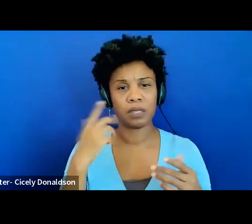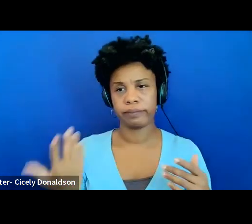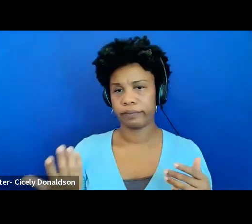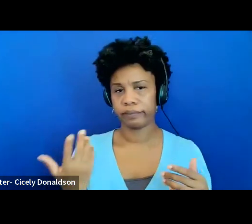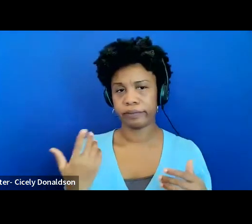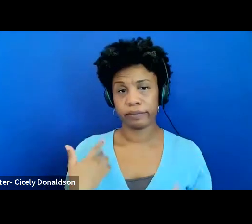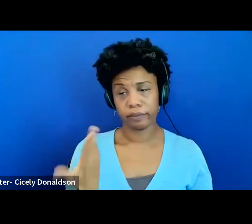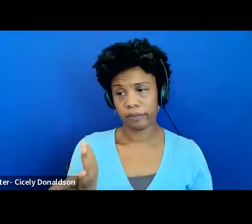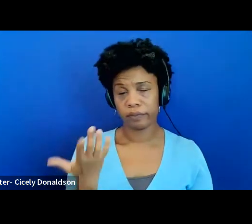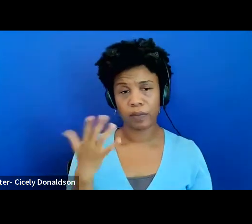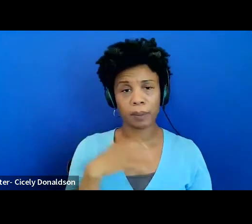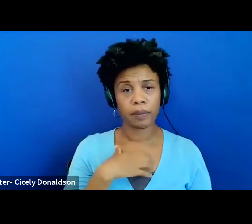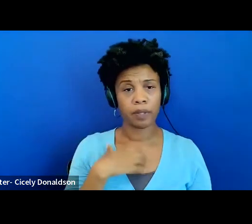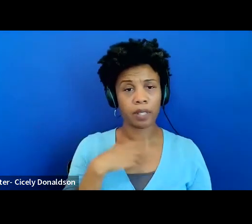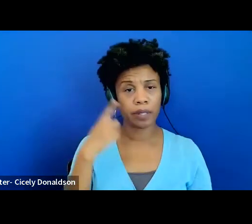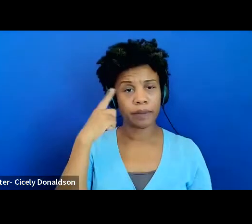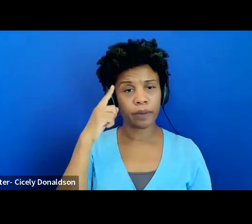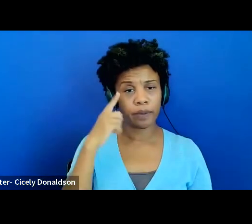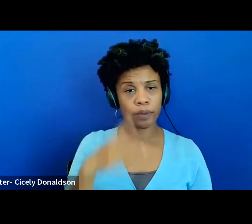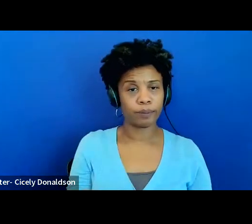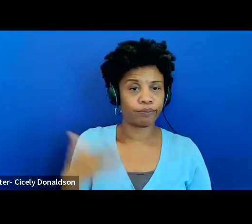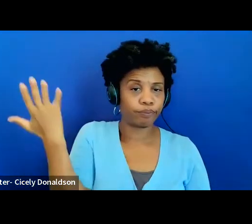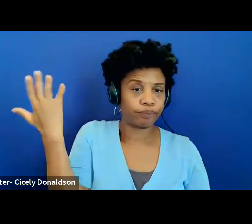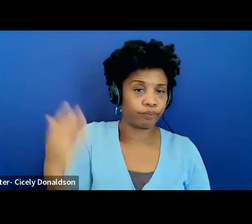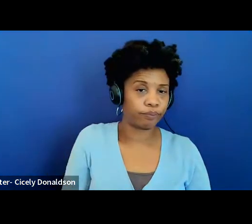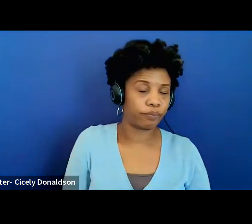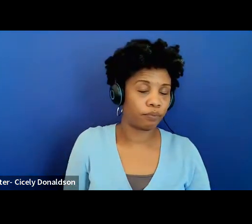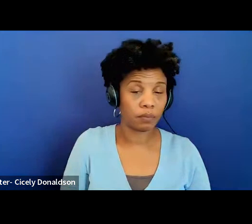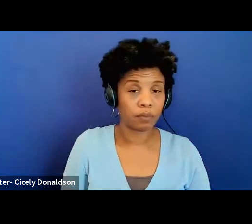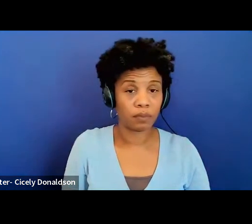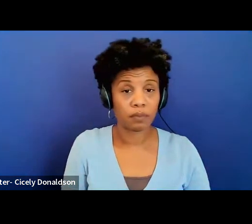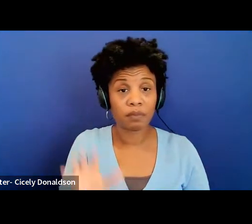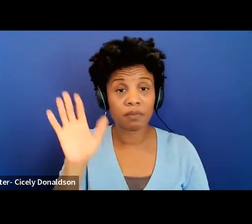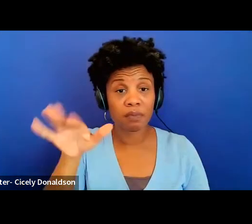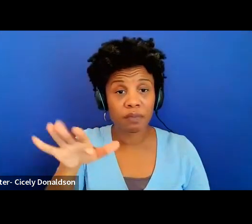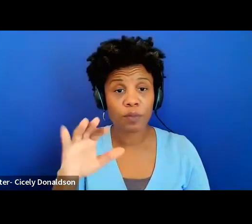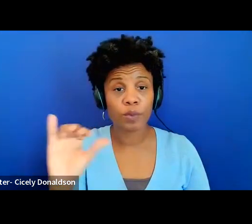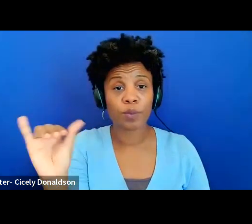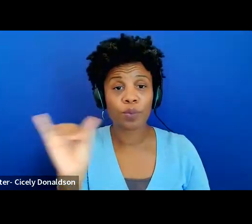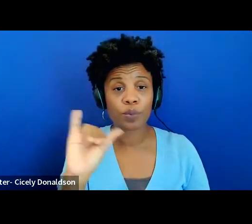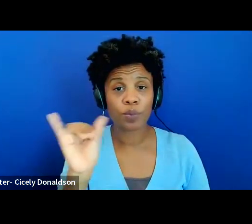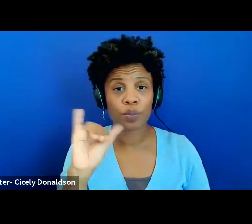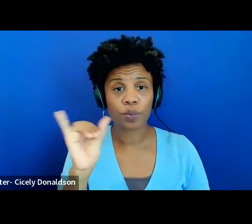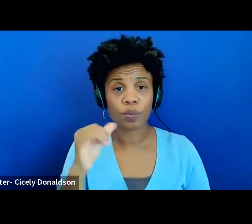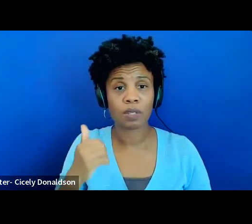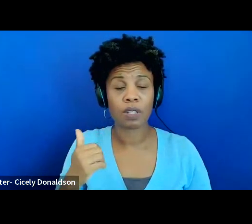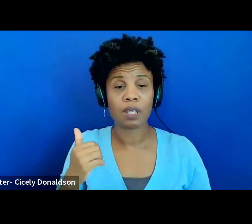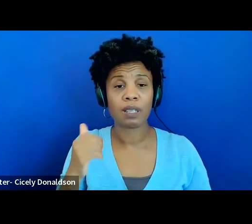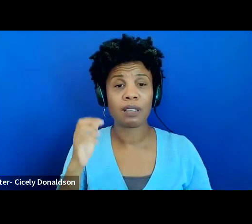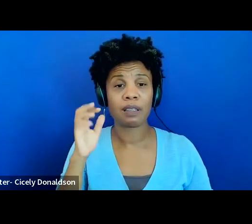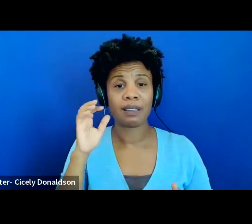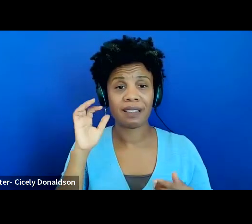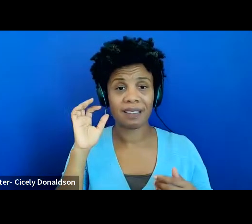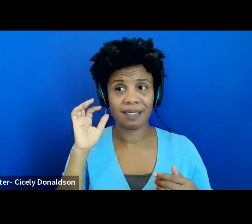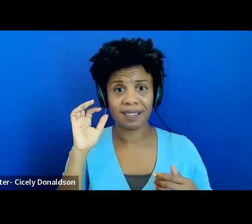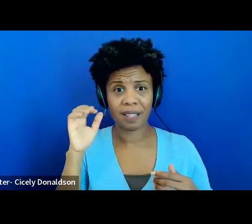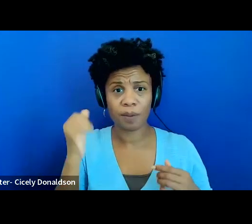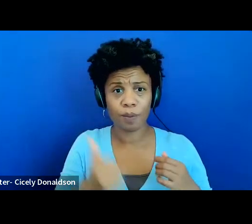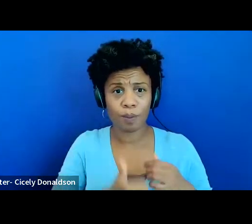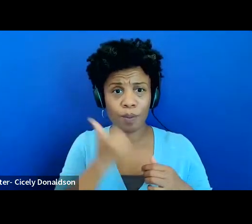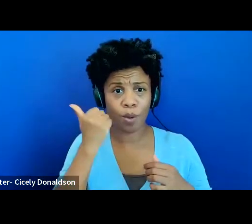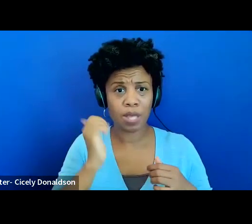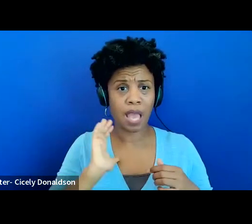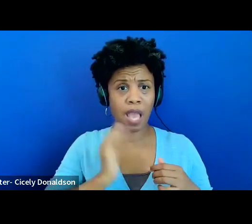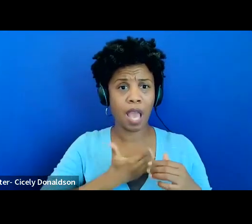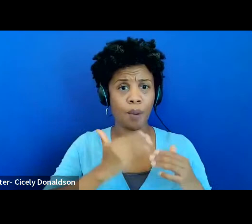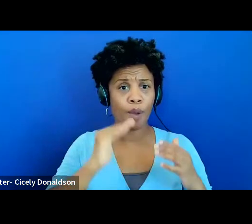of our community had no access to the medication they needed for surviving profound impairment. Excuse